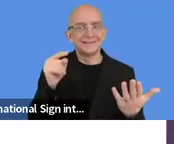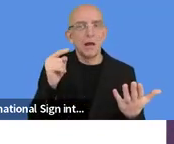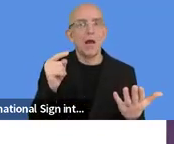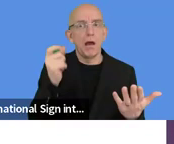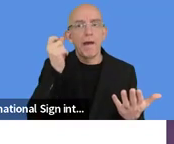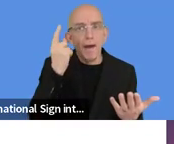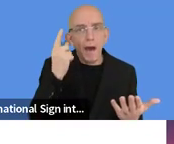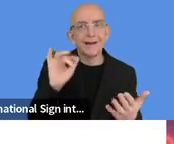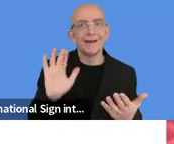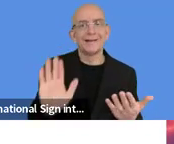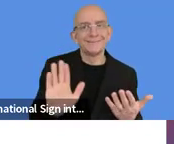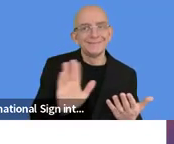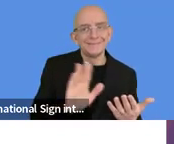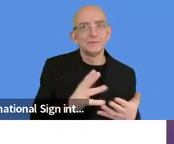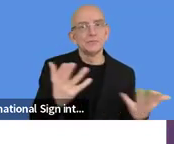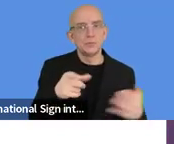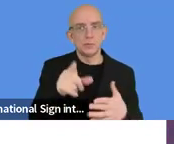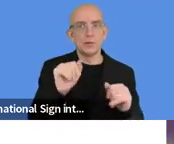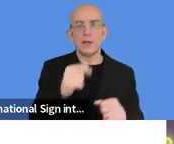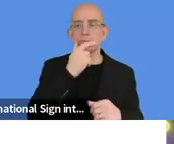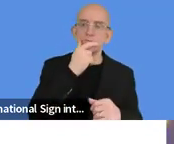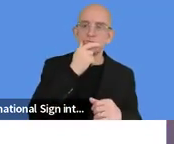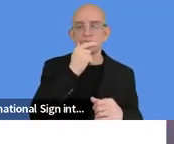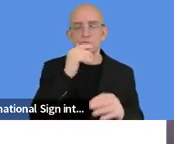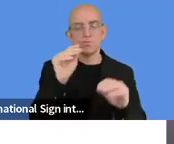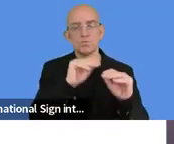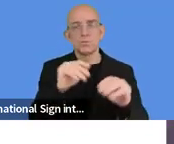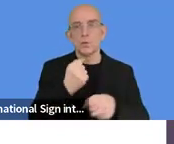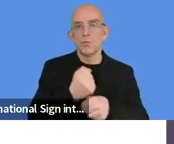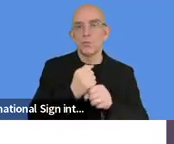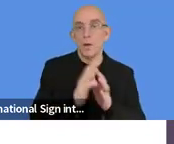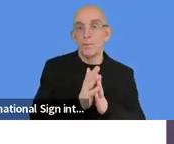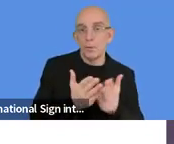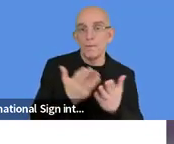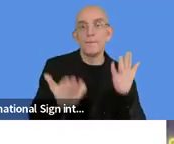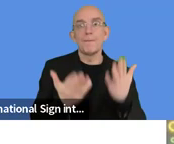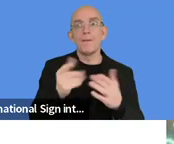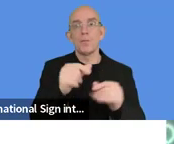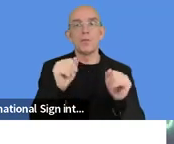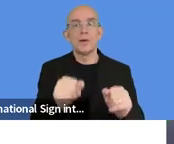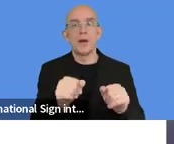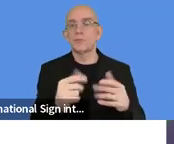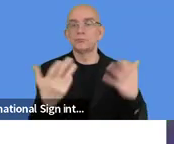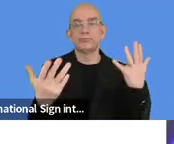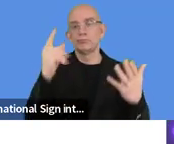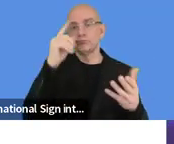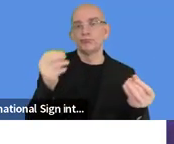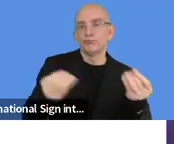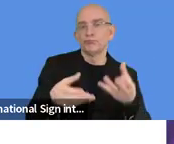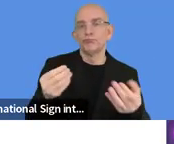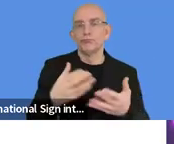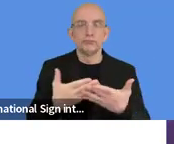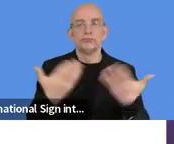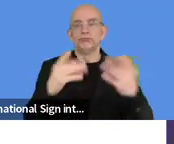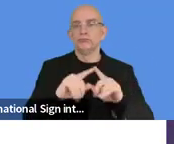you could design a workbook. Maybe you could design a whole separate university that is really focused in on these issues and